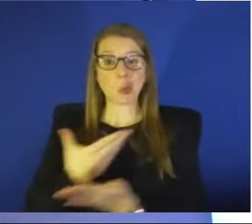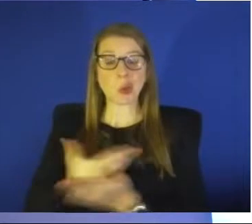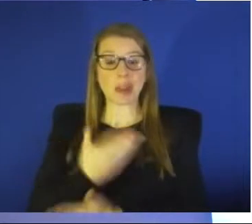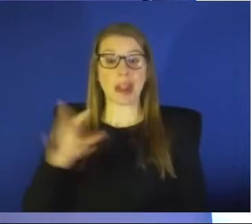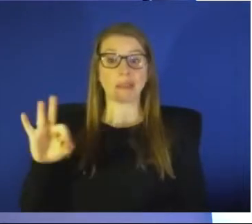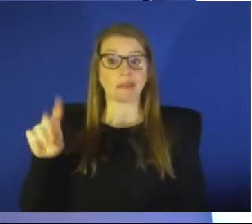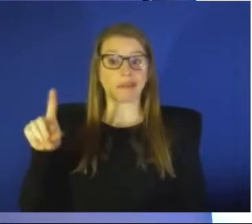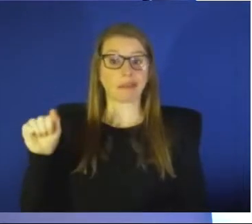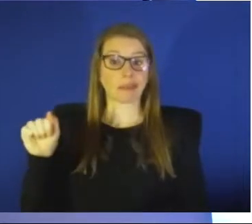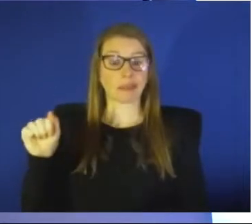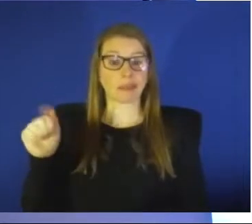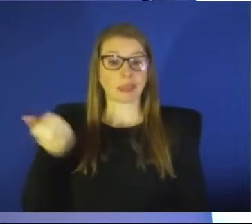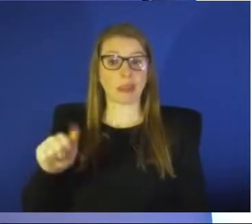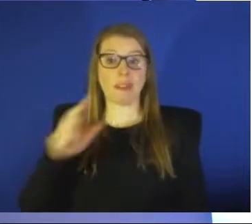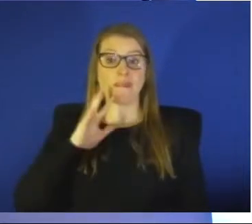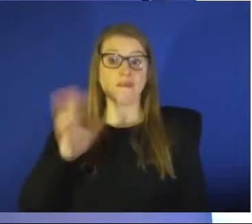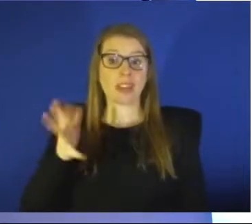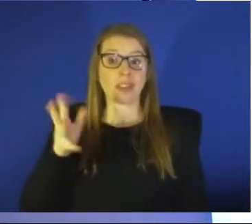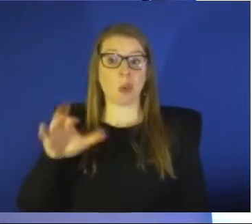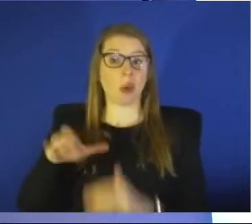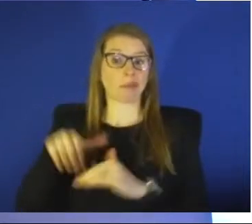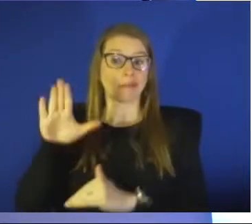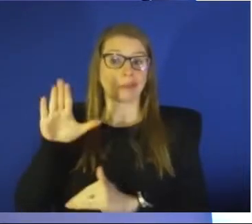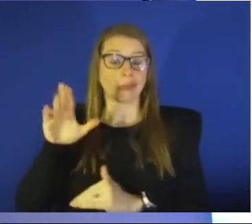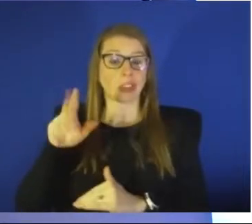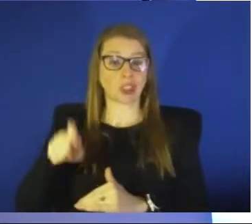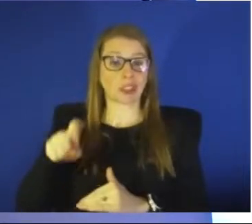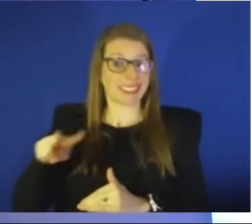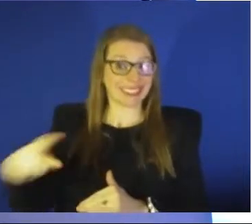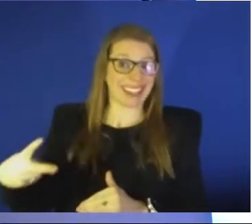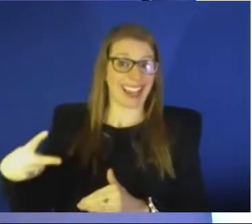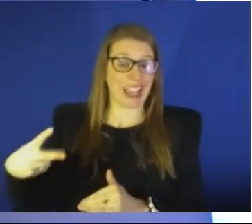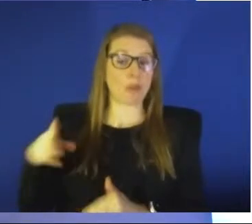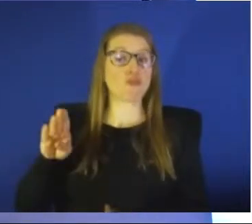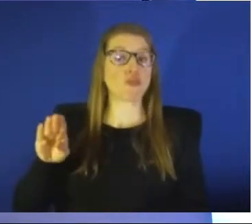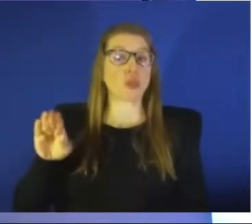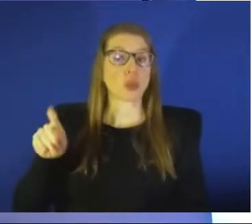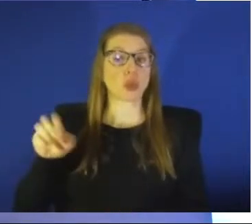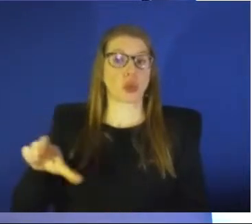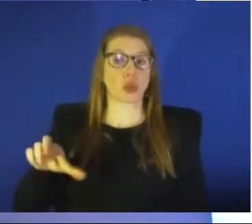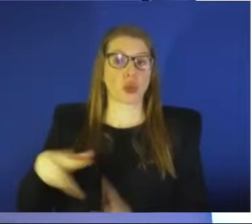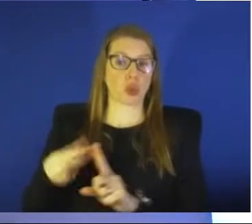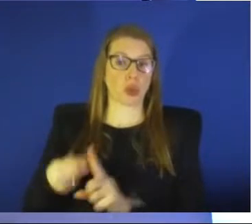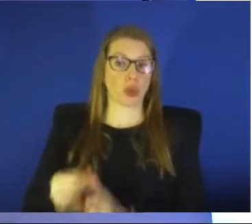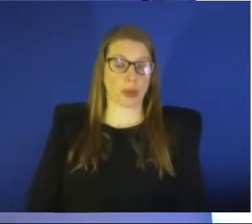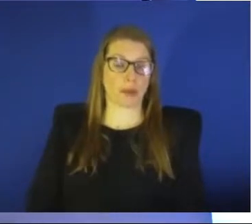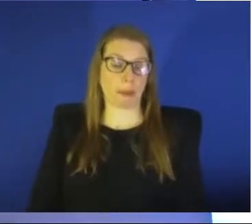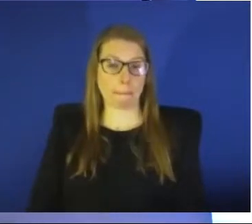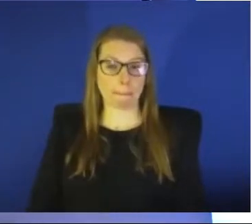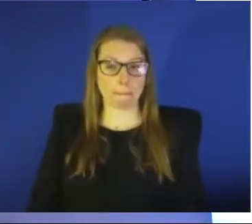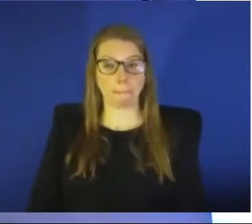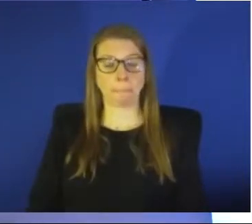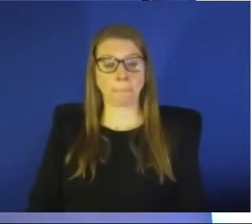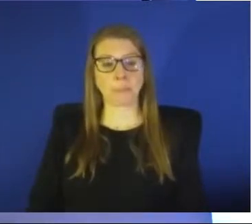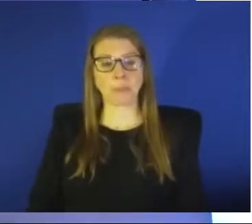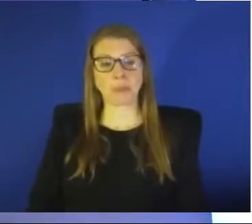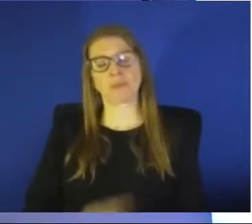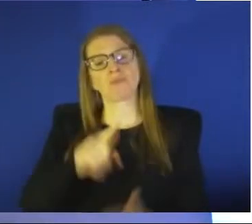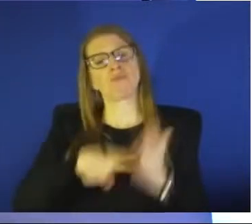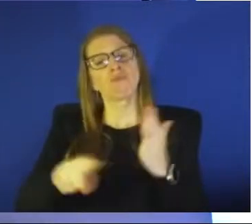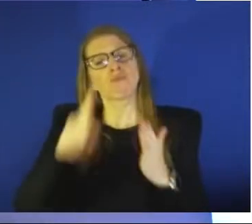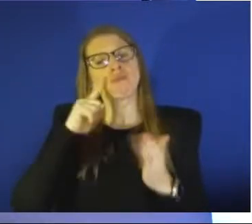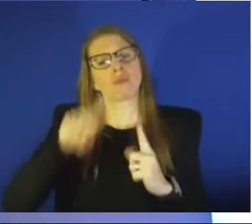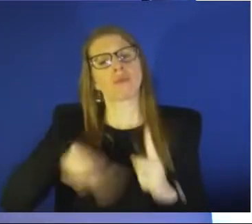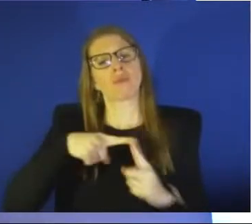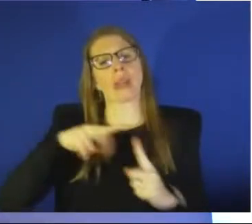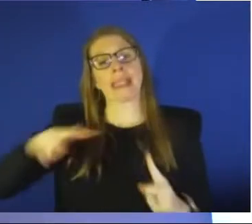anyone 50 or older should get that second booster shot. So what do you think about the second booster